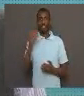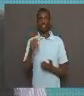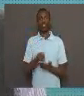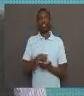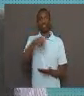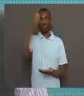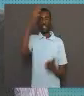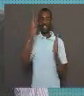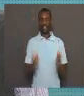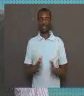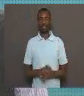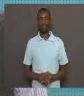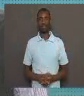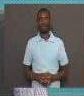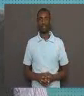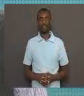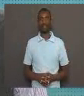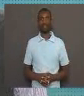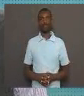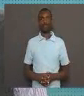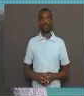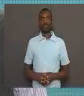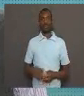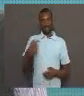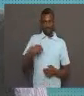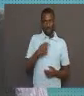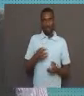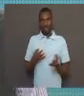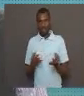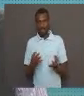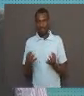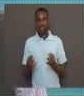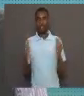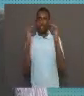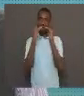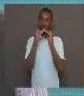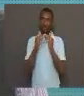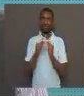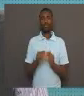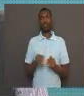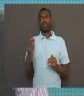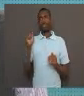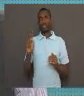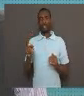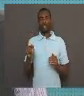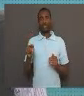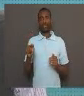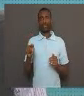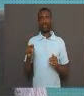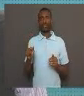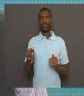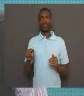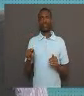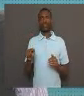We expressed the equations necessary for finding the specific latent